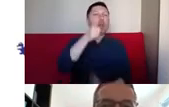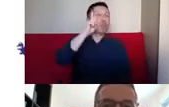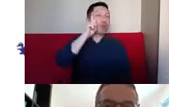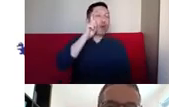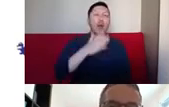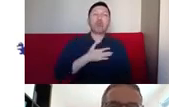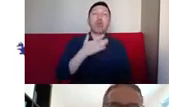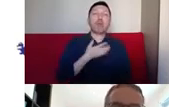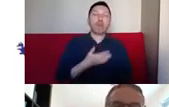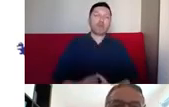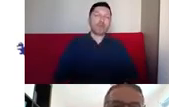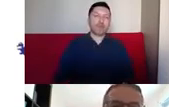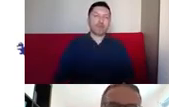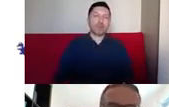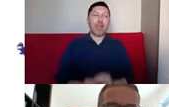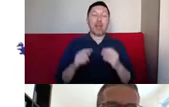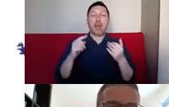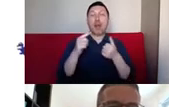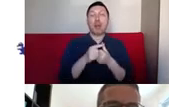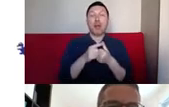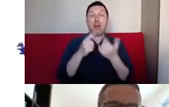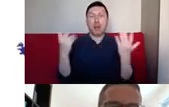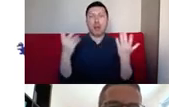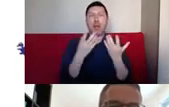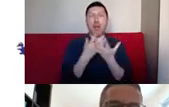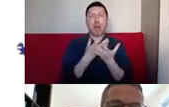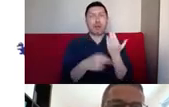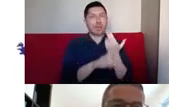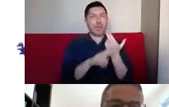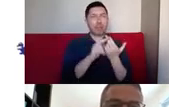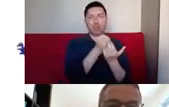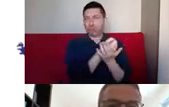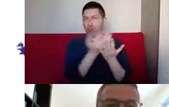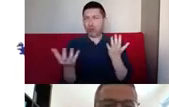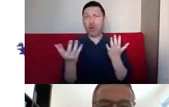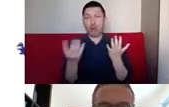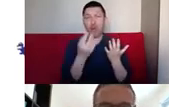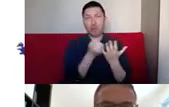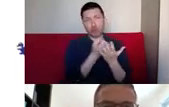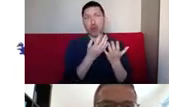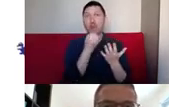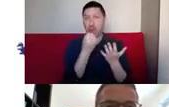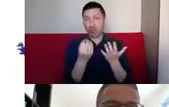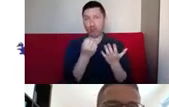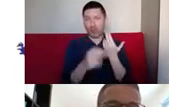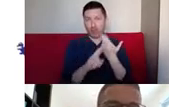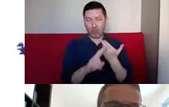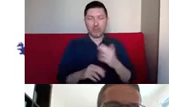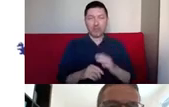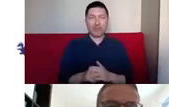supported employment being a key methodology in order to make societies in different countries more